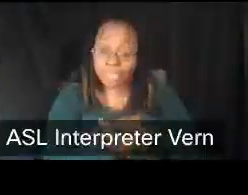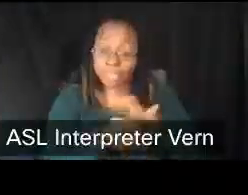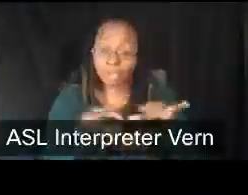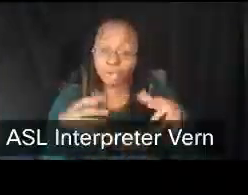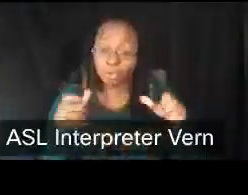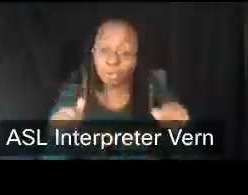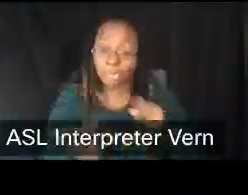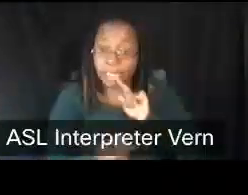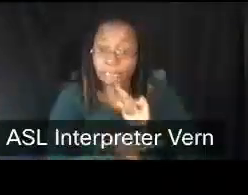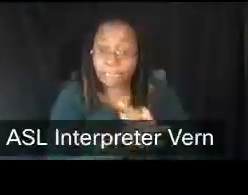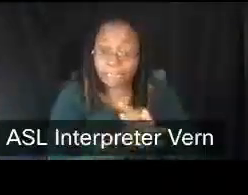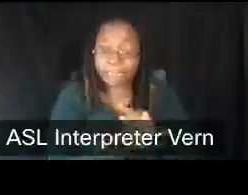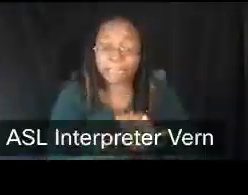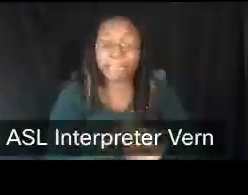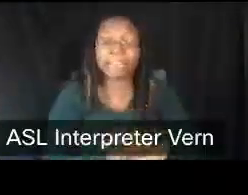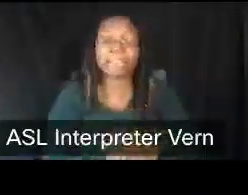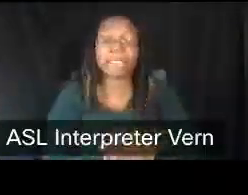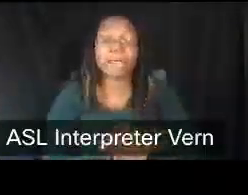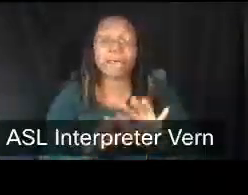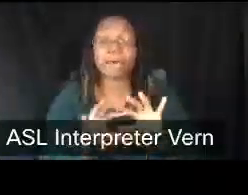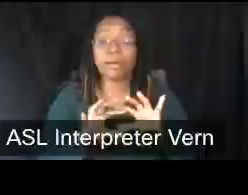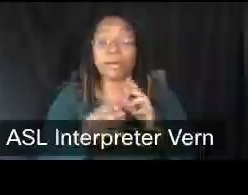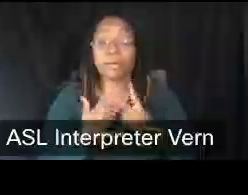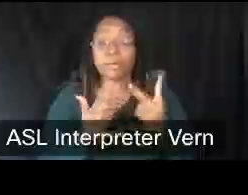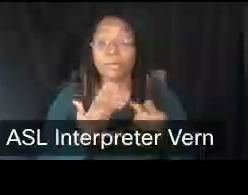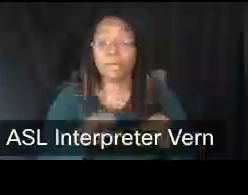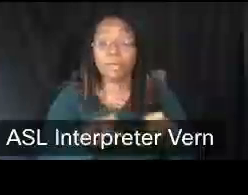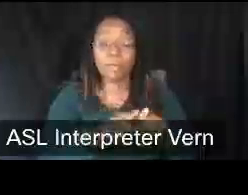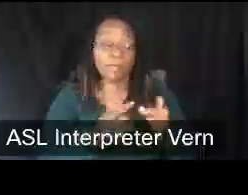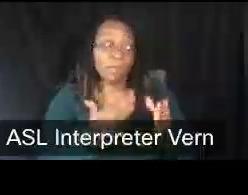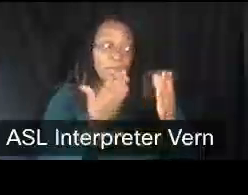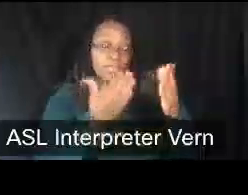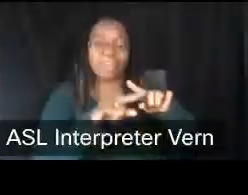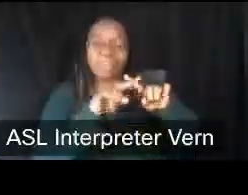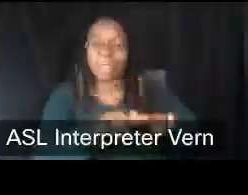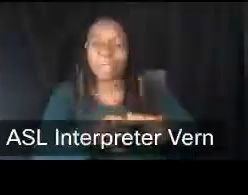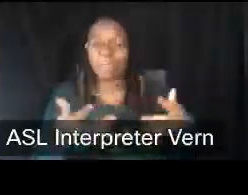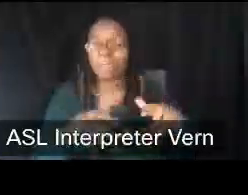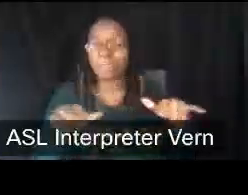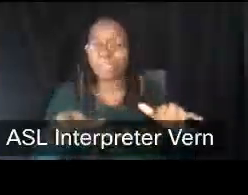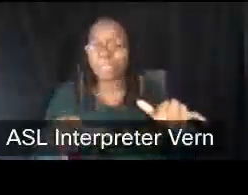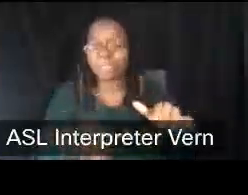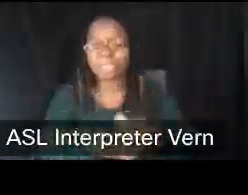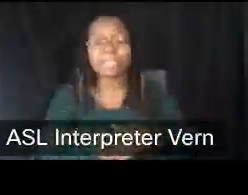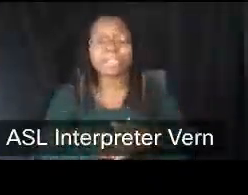meet. And the program also offered that depending on the activities that